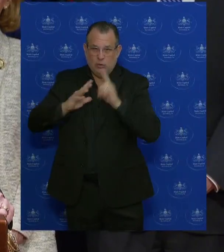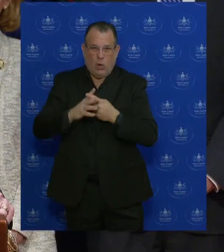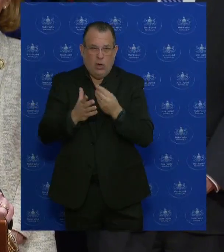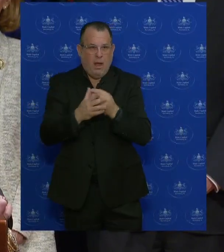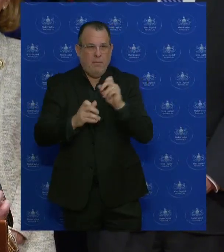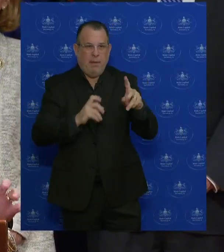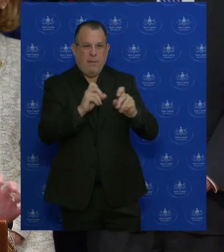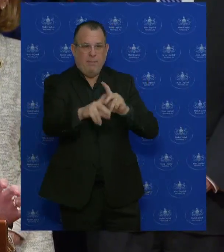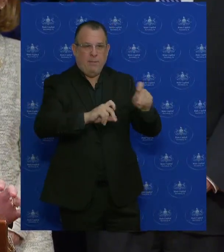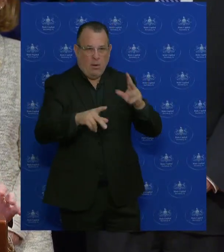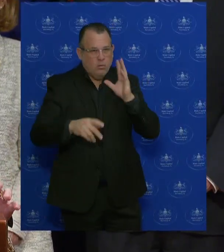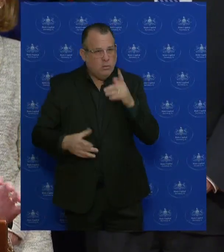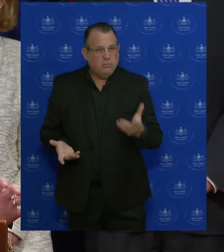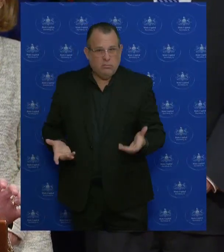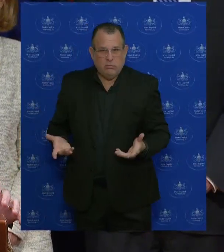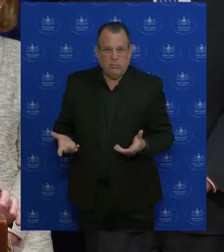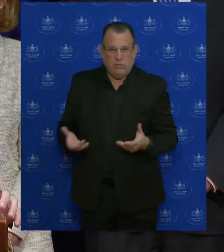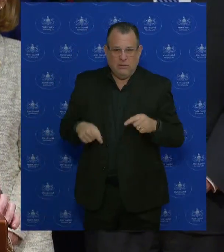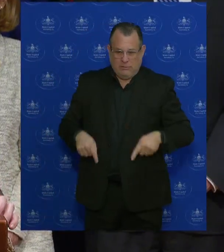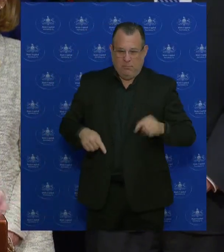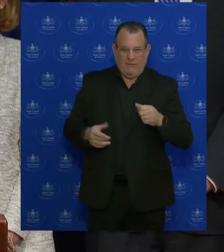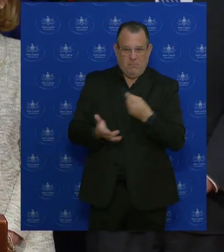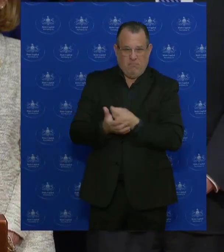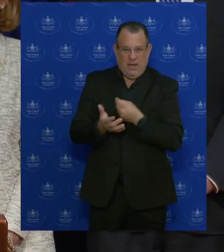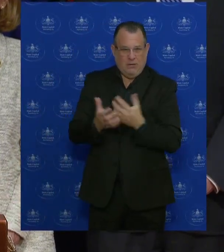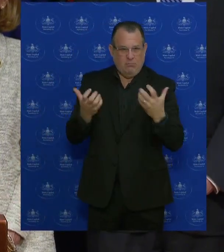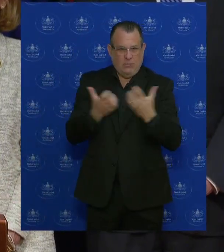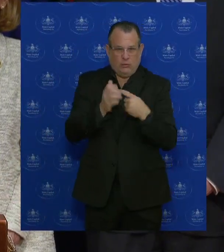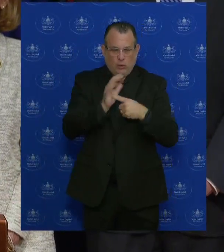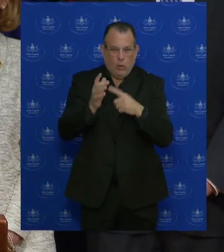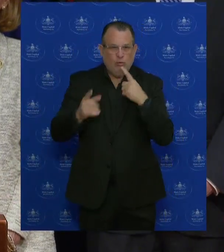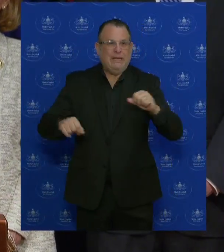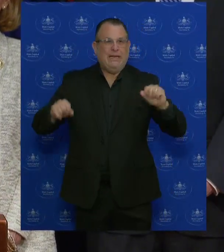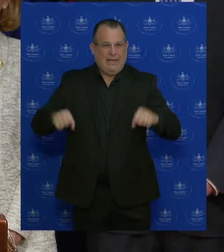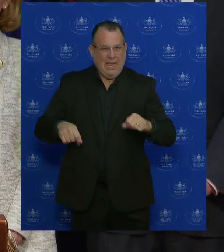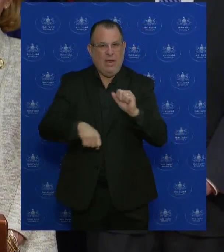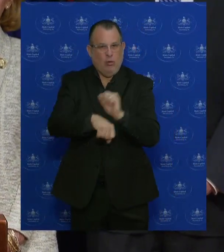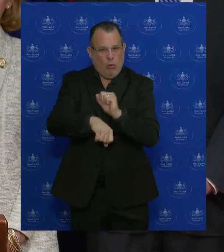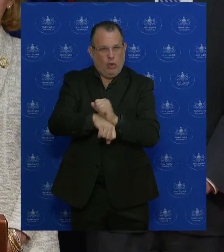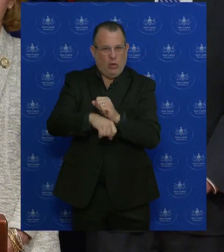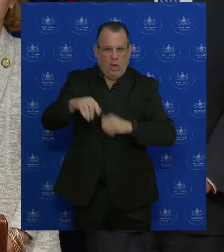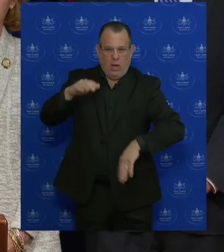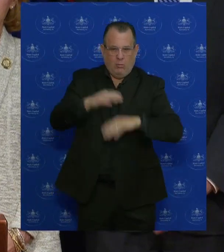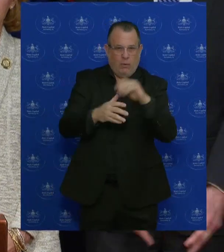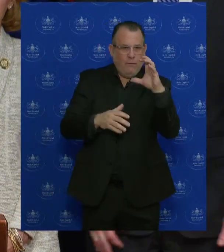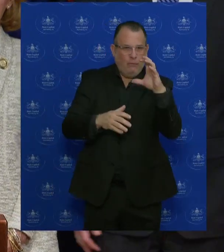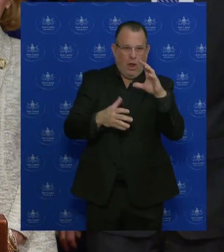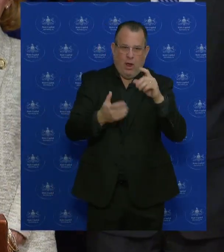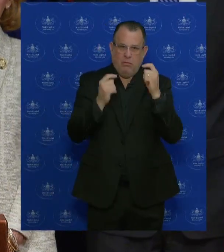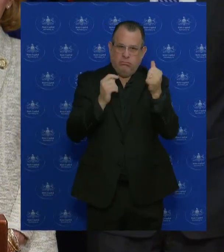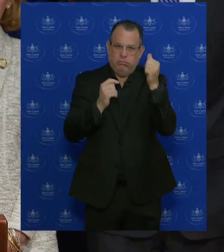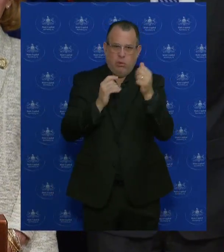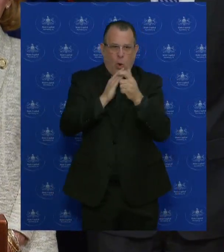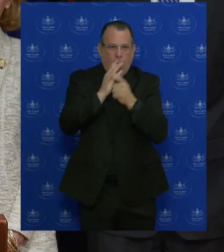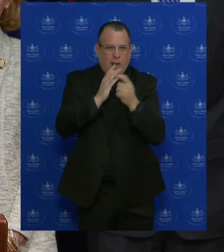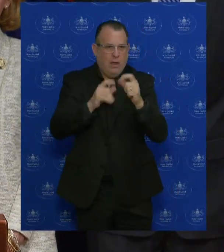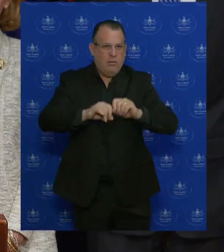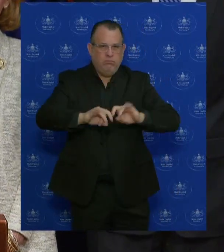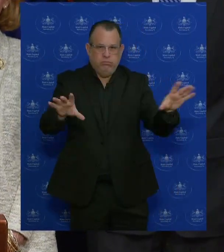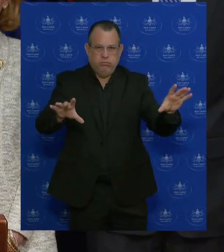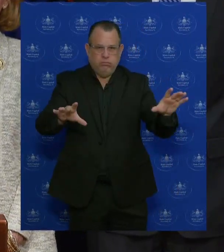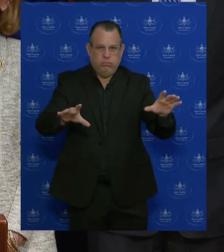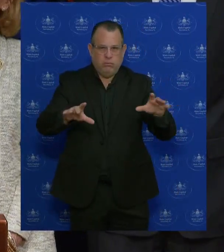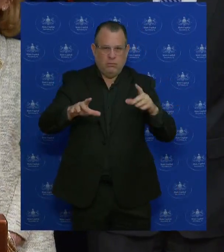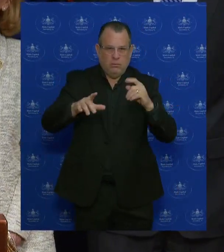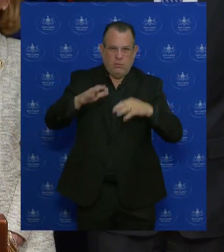job delivering money back into the hands of its rightful owners. This program will enhance that. While my district offices and district